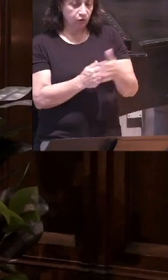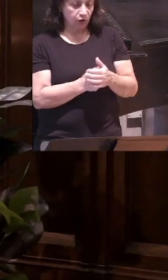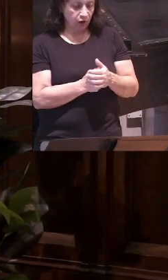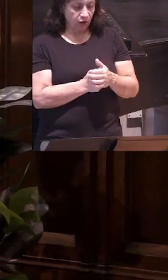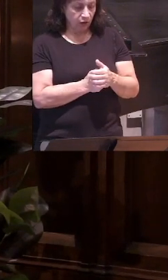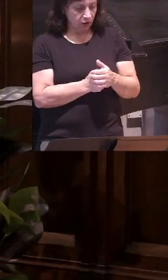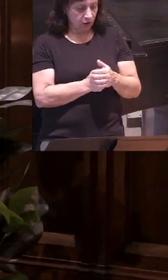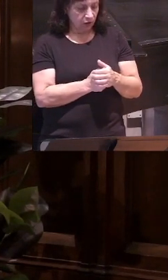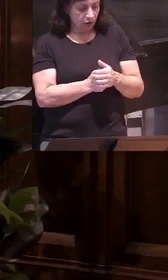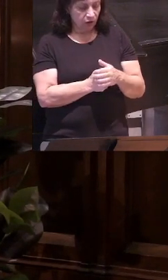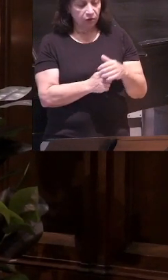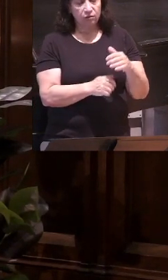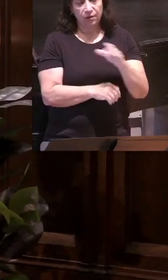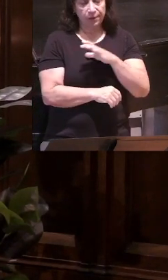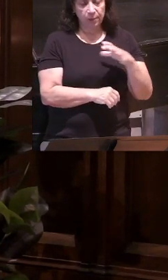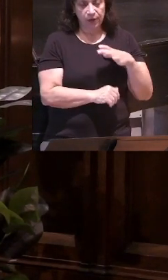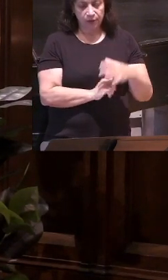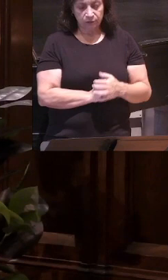committee.